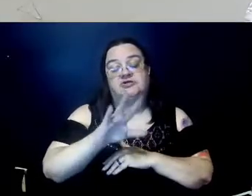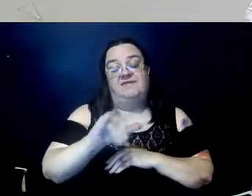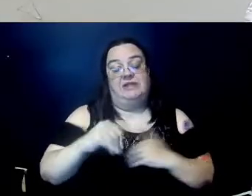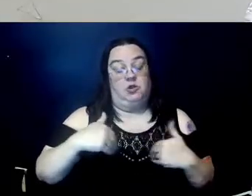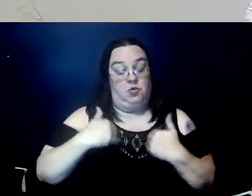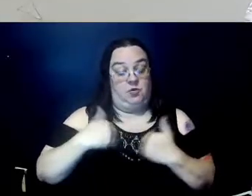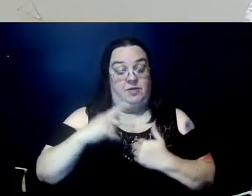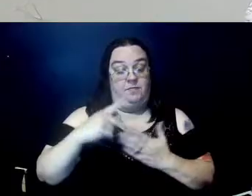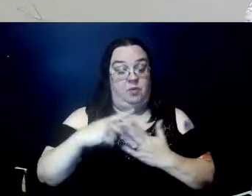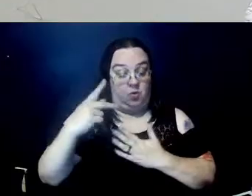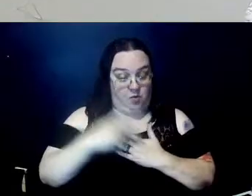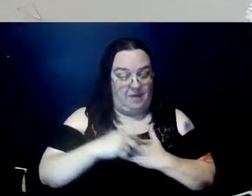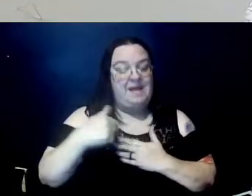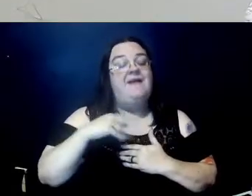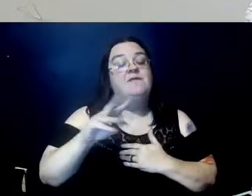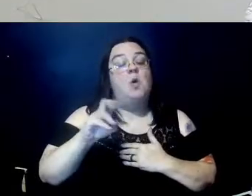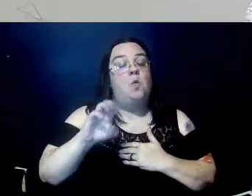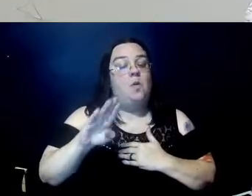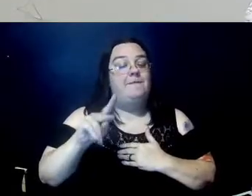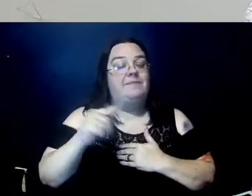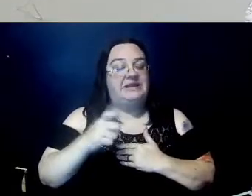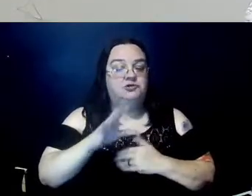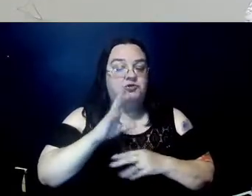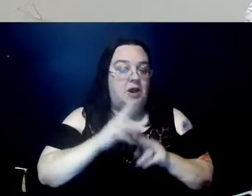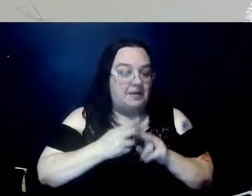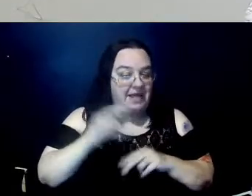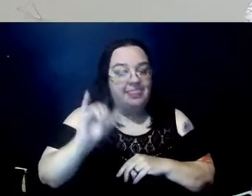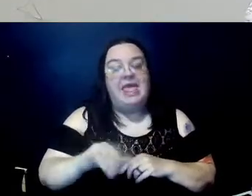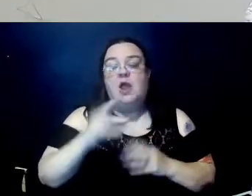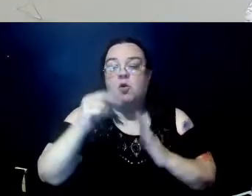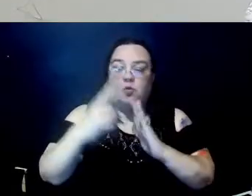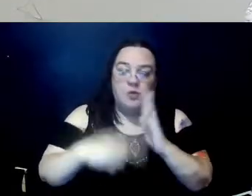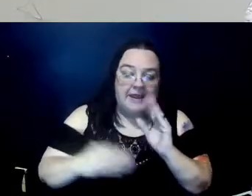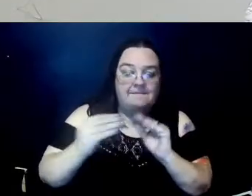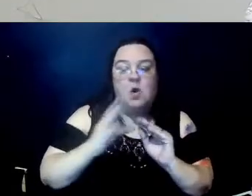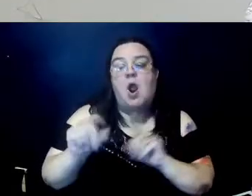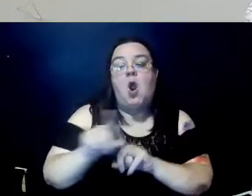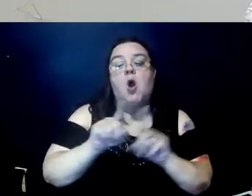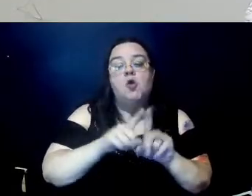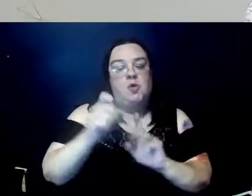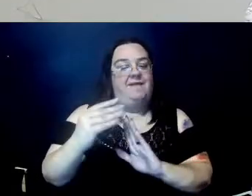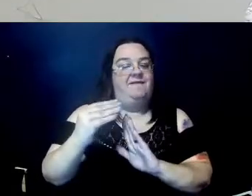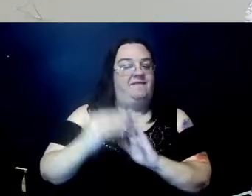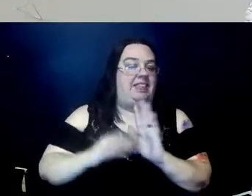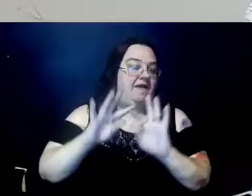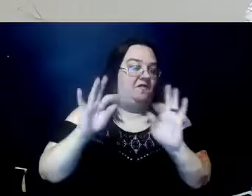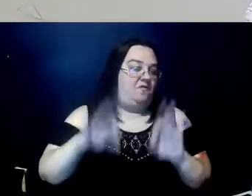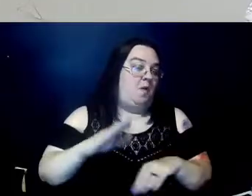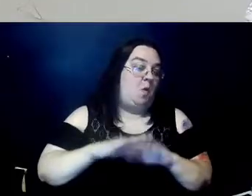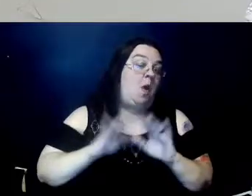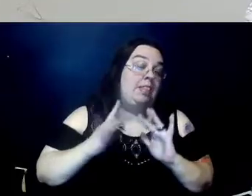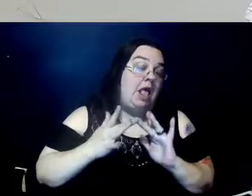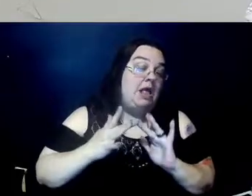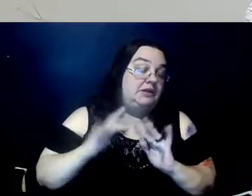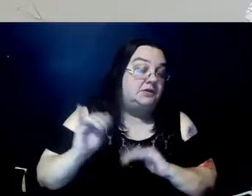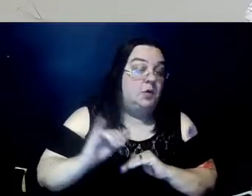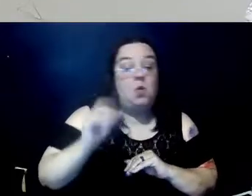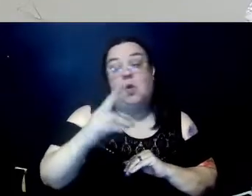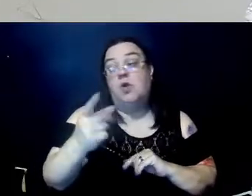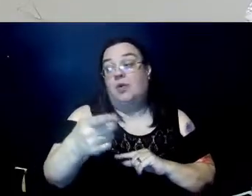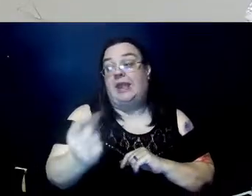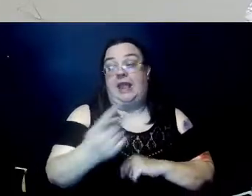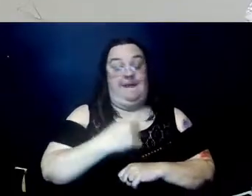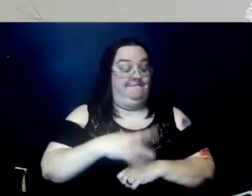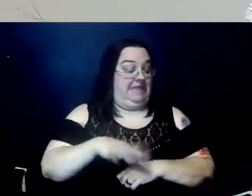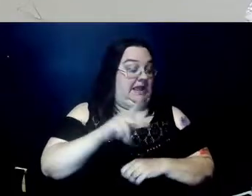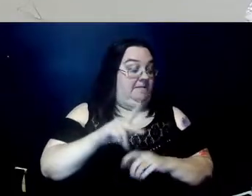web page about the initiative where you can read more, and you can also fill out an online form or come pick up a